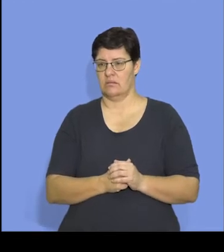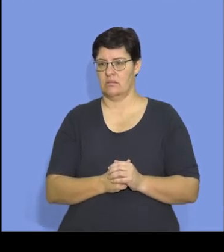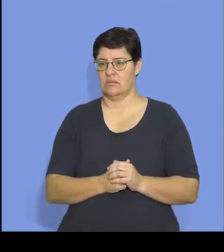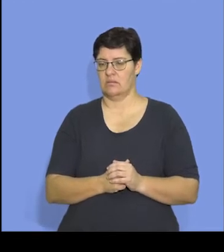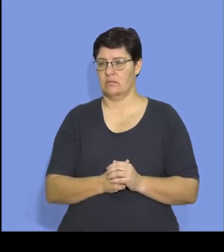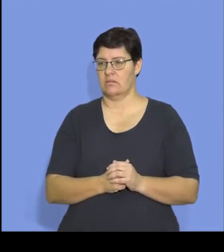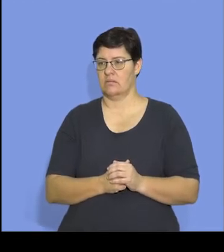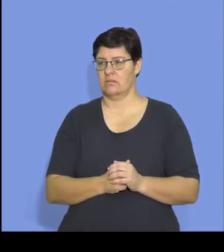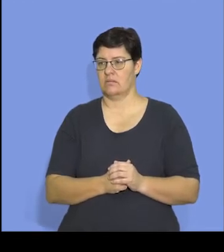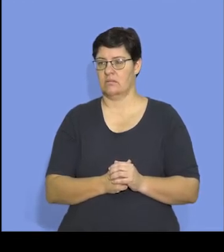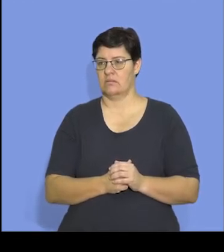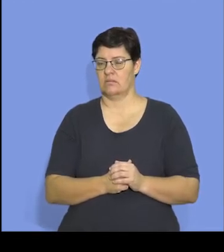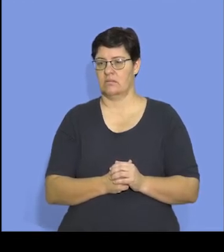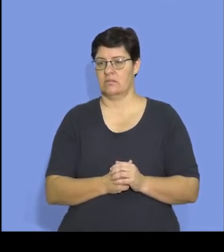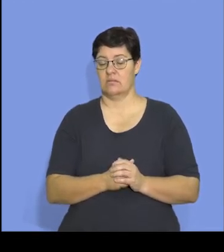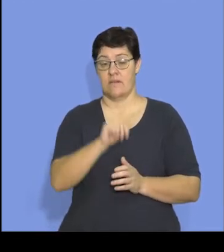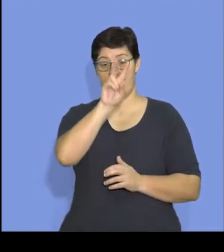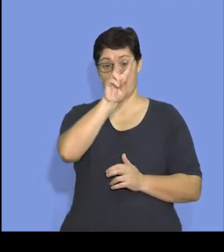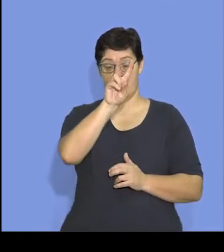important. VF